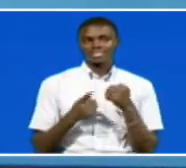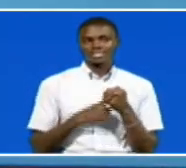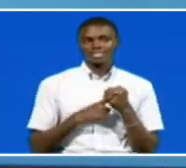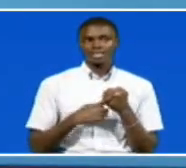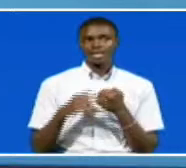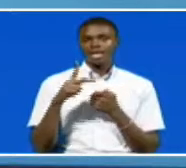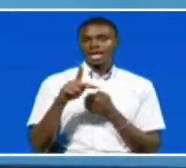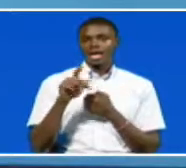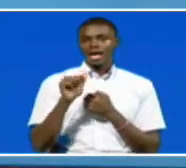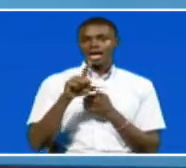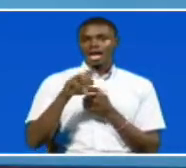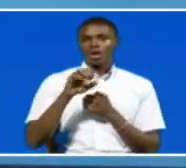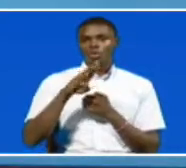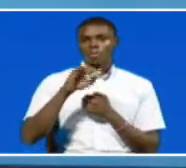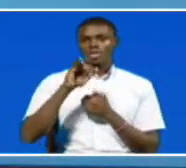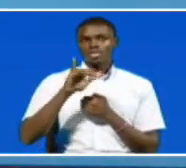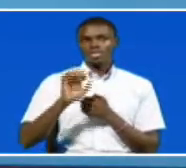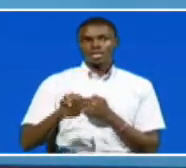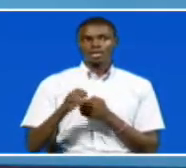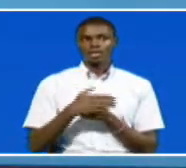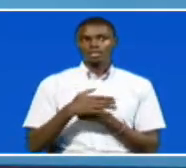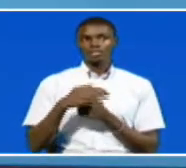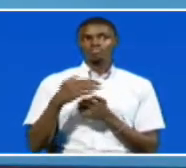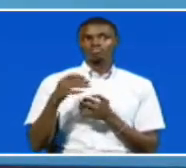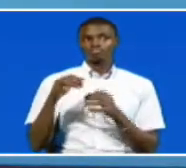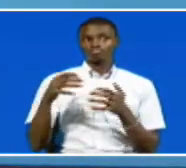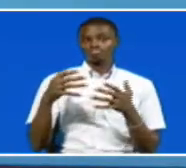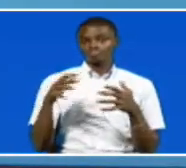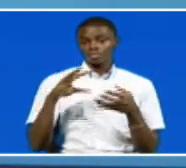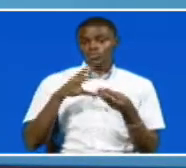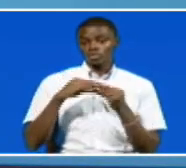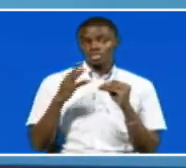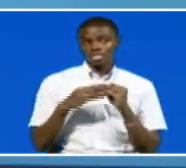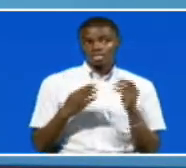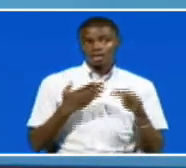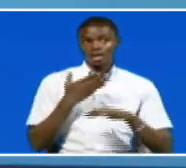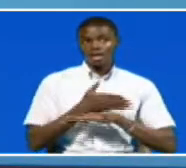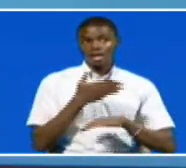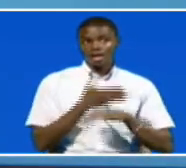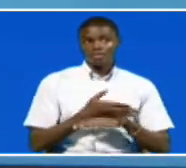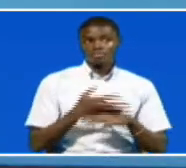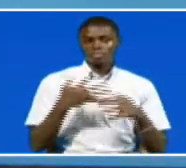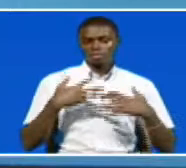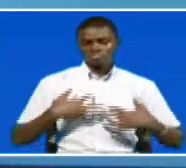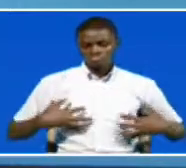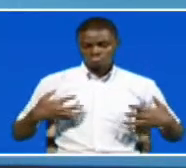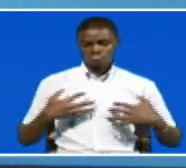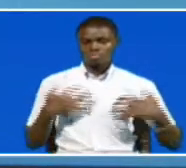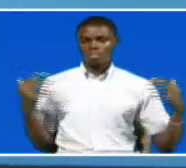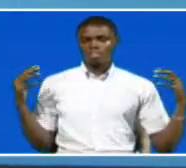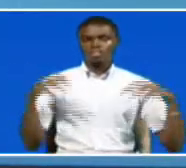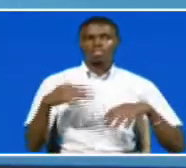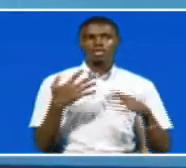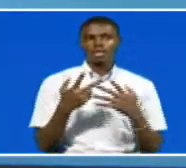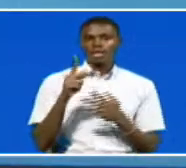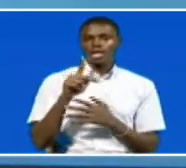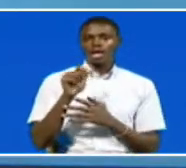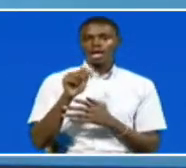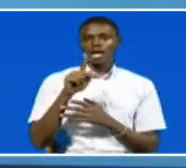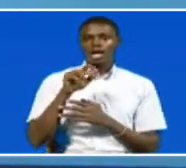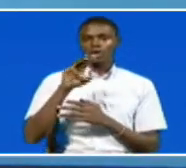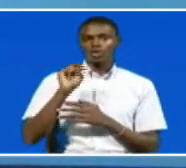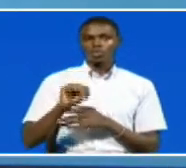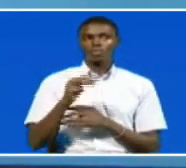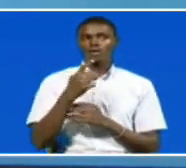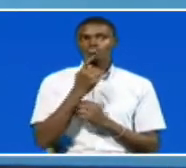The Kalobeyei settlement scheme, for example, was created after an influx of refugees in Kakuma in Turkana.